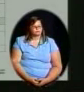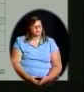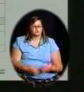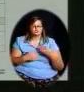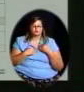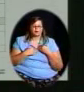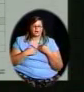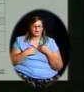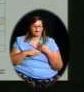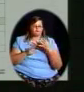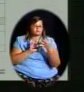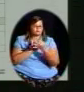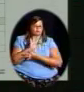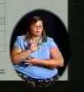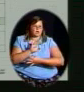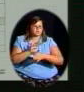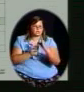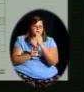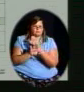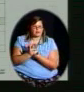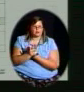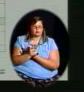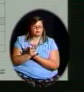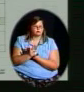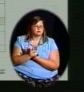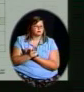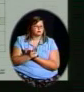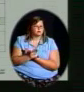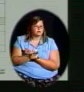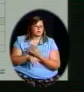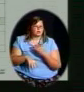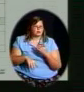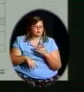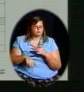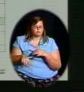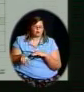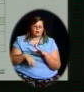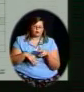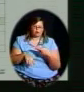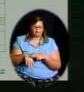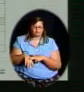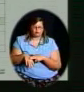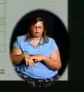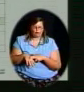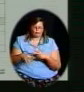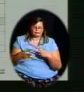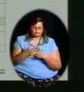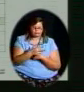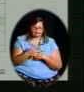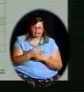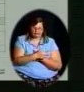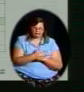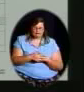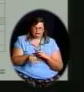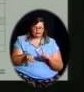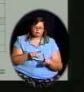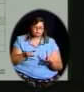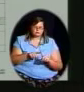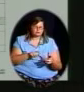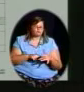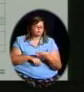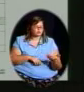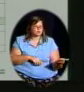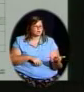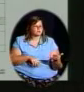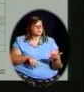back sheet that we have on there. In order to do that, of course, we cut out all the columns related to specific action plans and process measures.